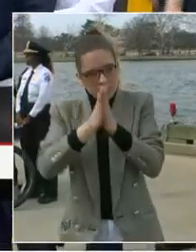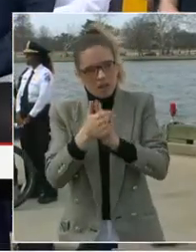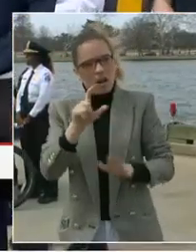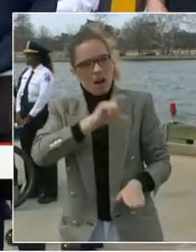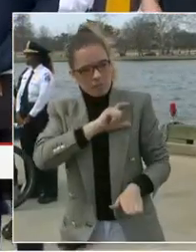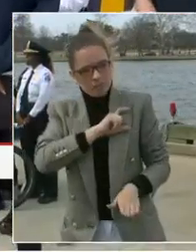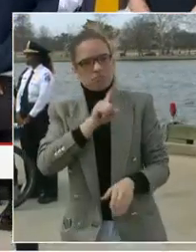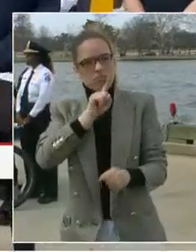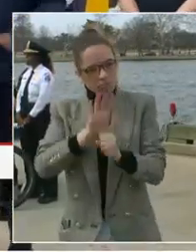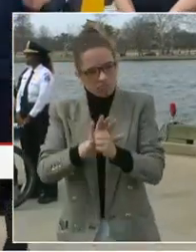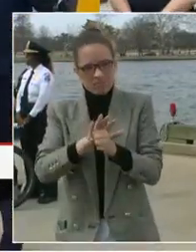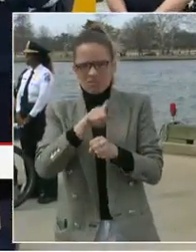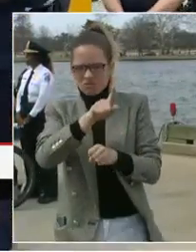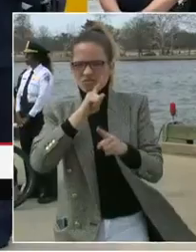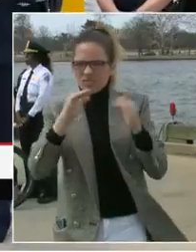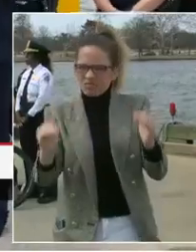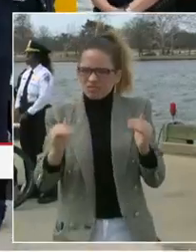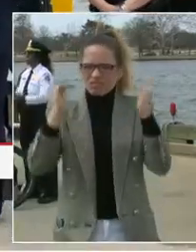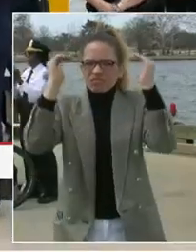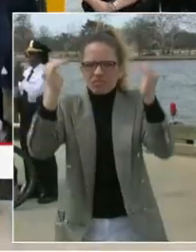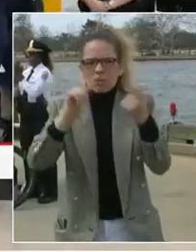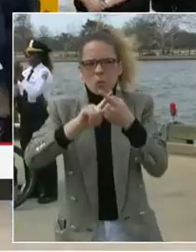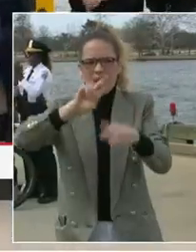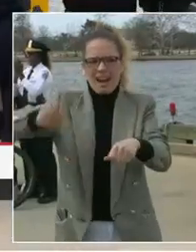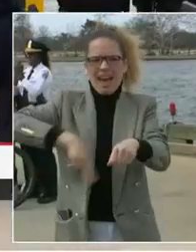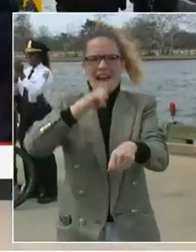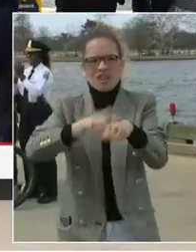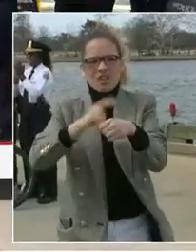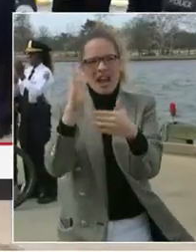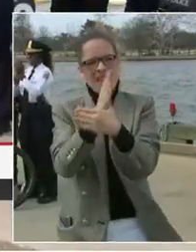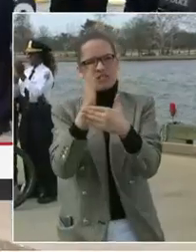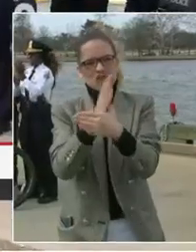far exceed the national average.